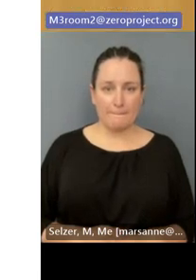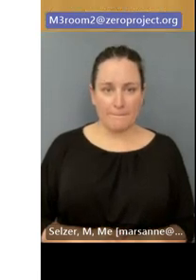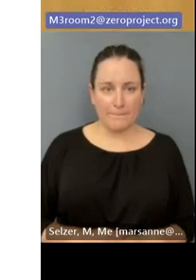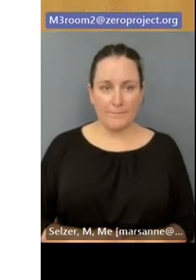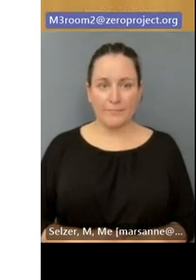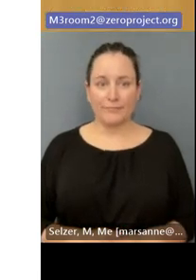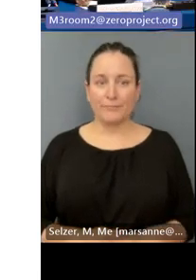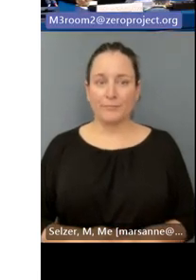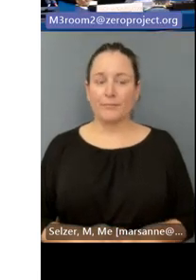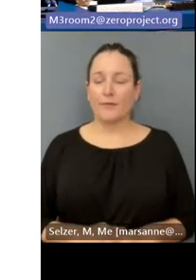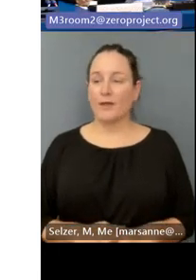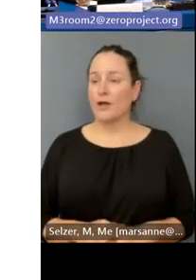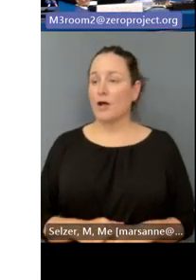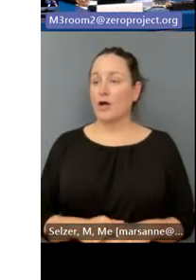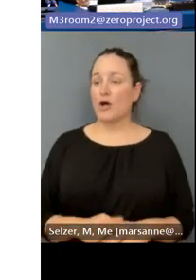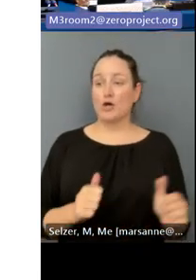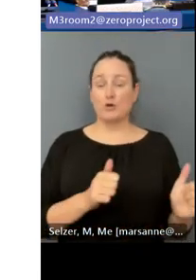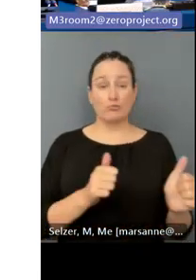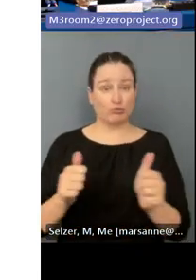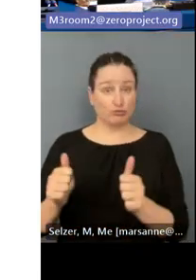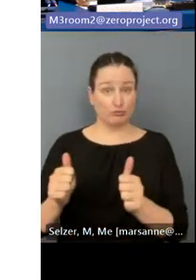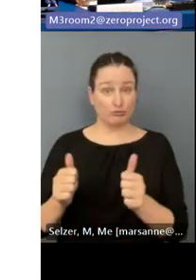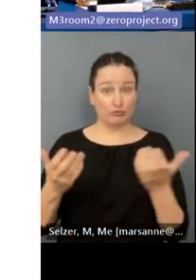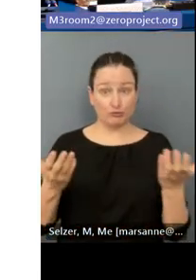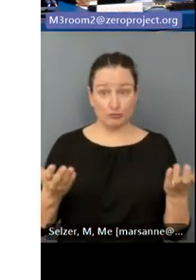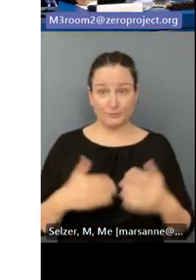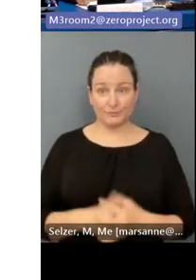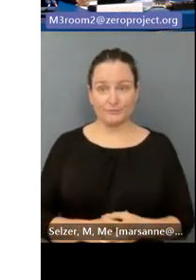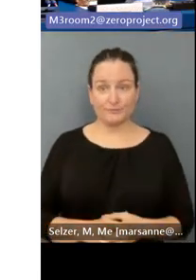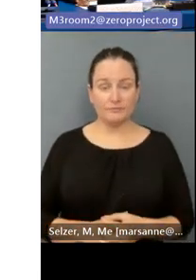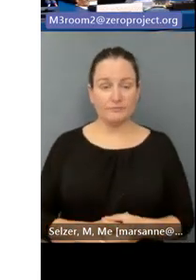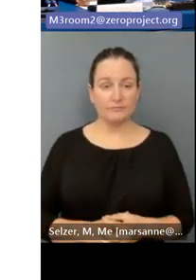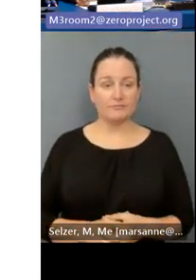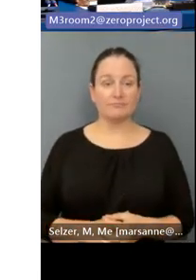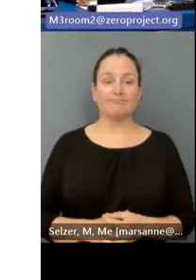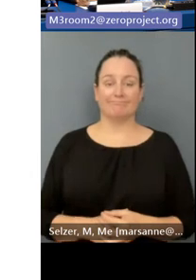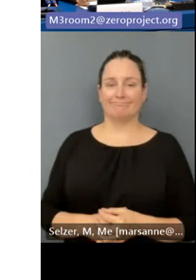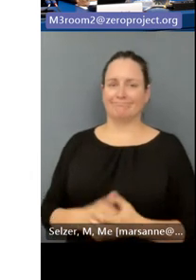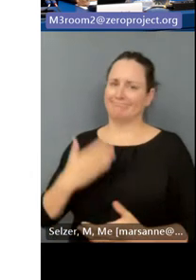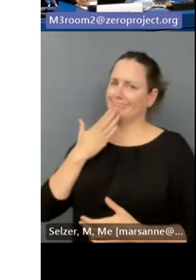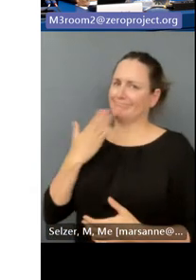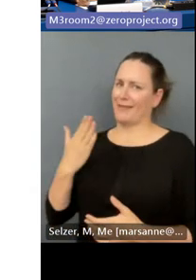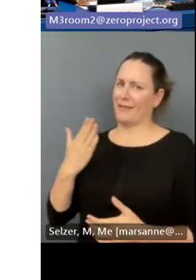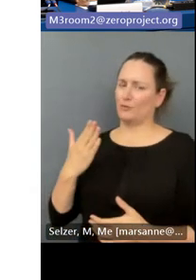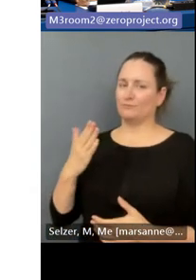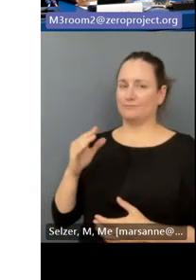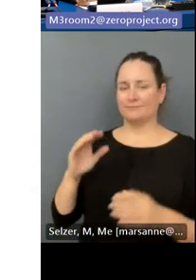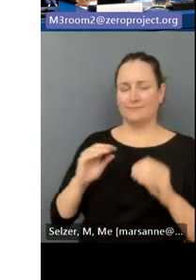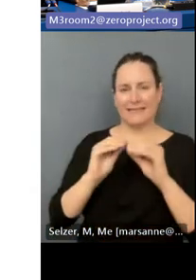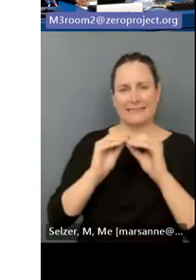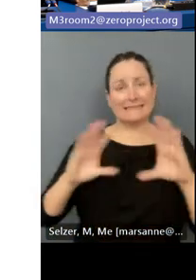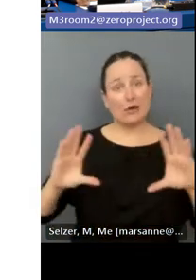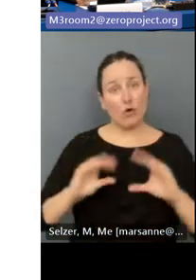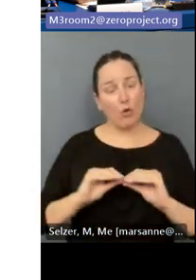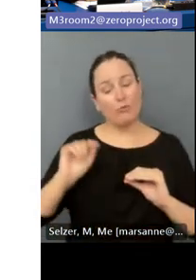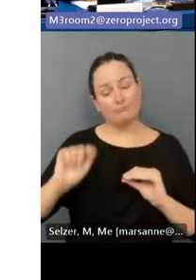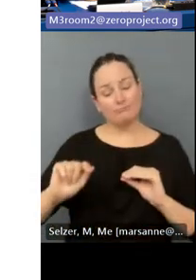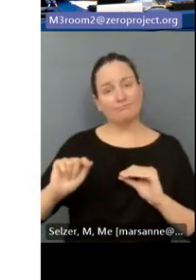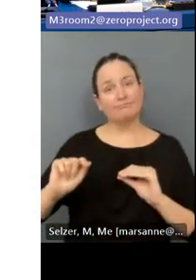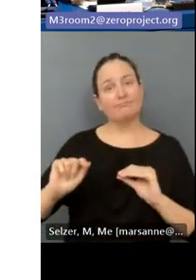All right. Good morning. Before I start, I would just like to thank Zero Project and just express what an honor it is to be